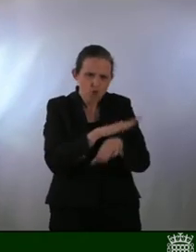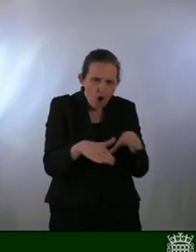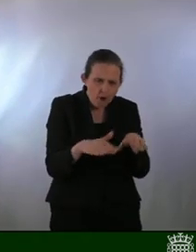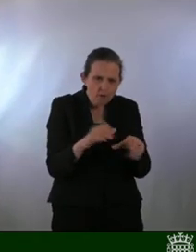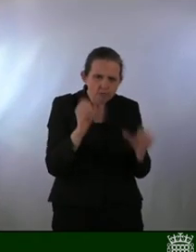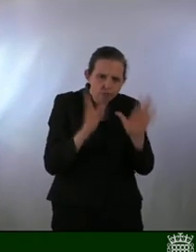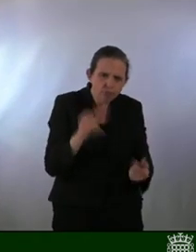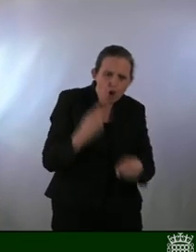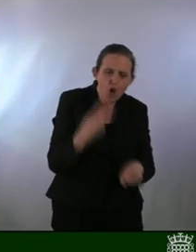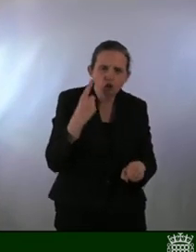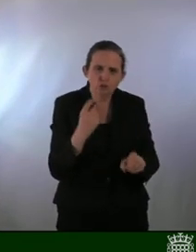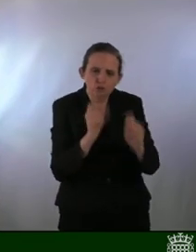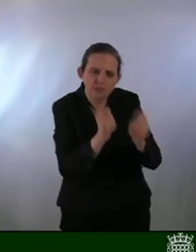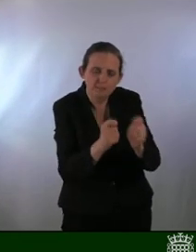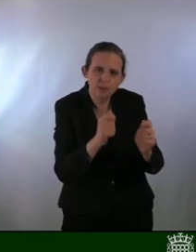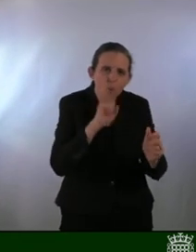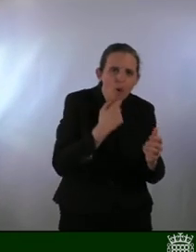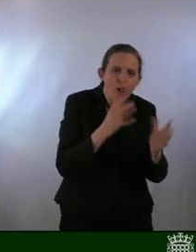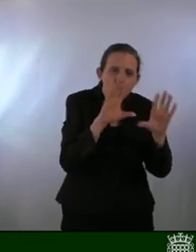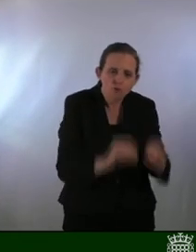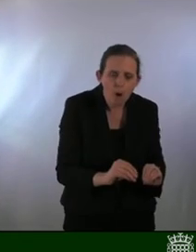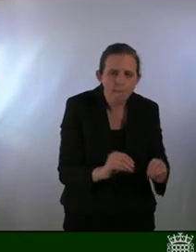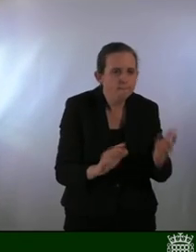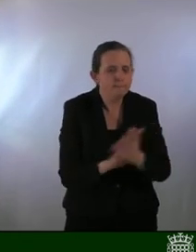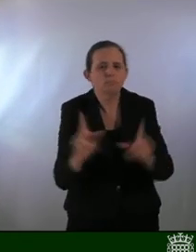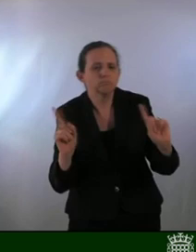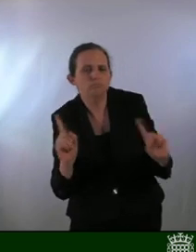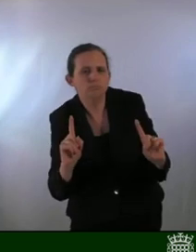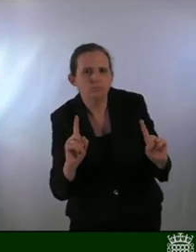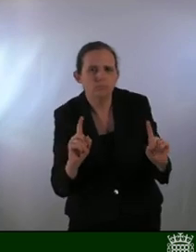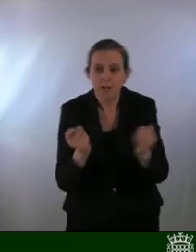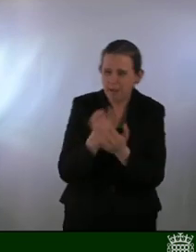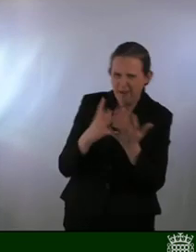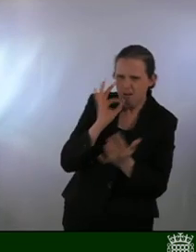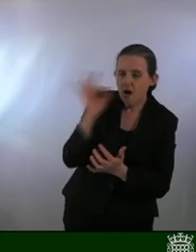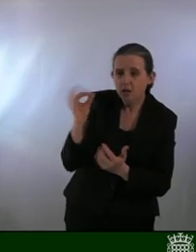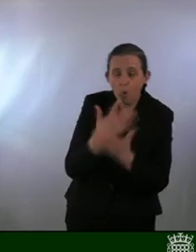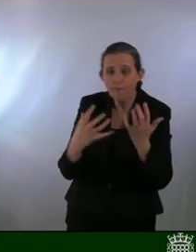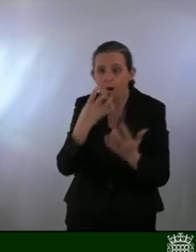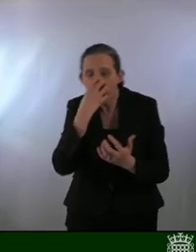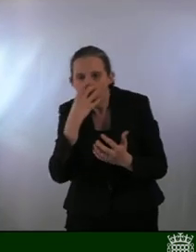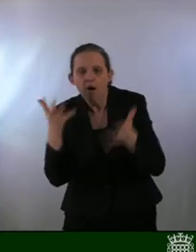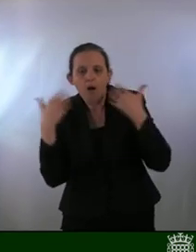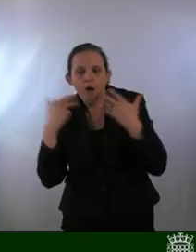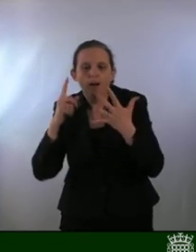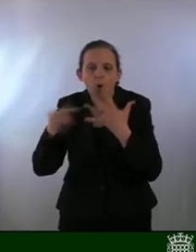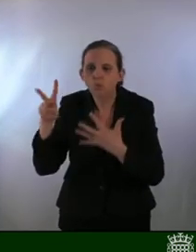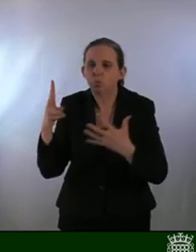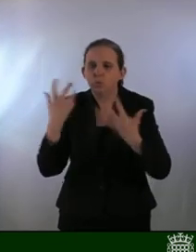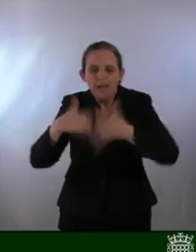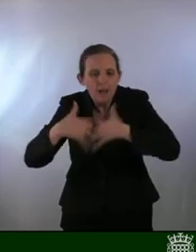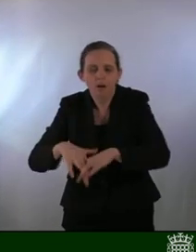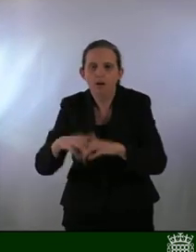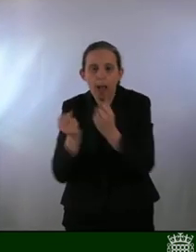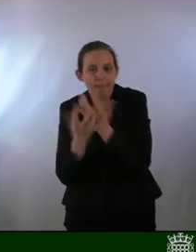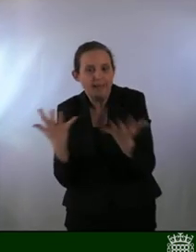that? Members have long asked him about ventilators. Can he just outline the latest numbers and where he